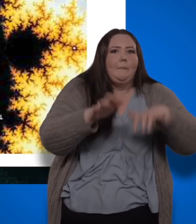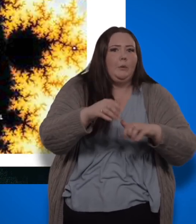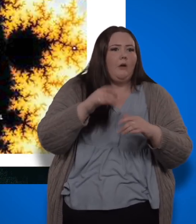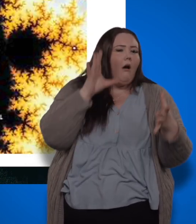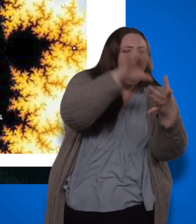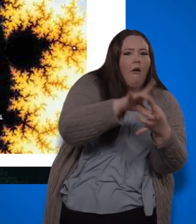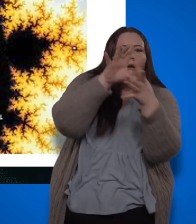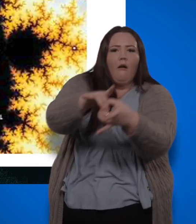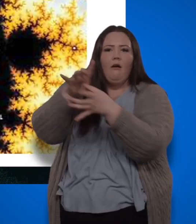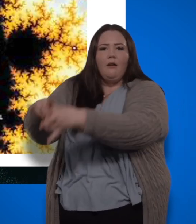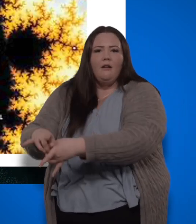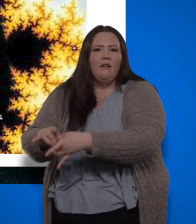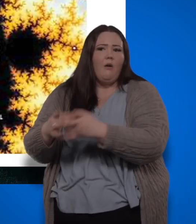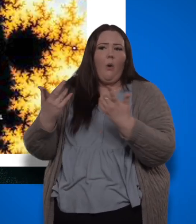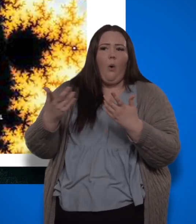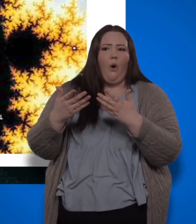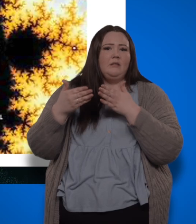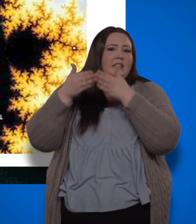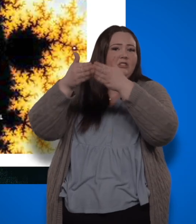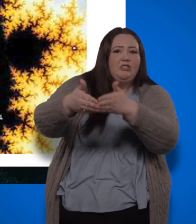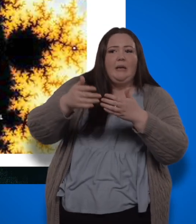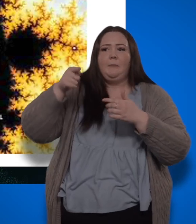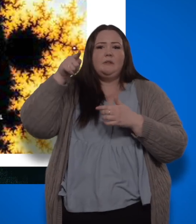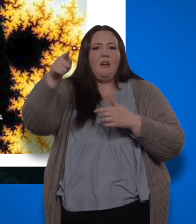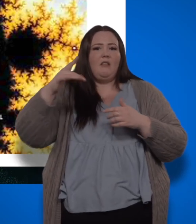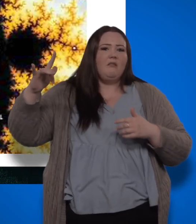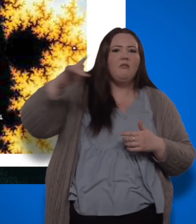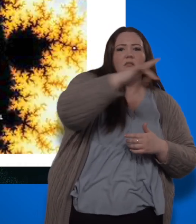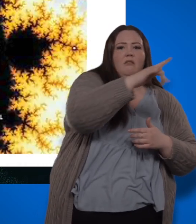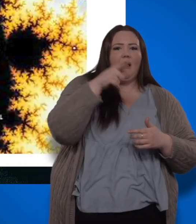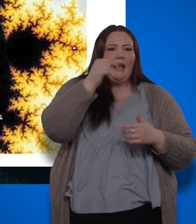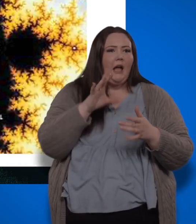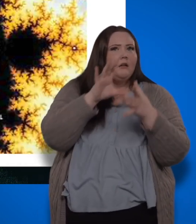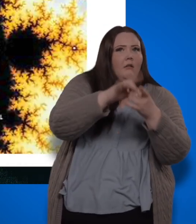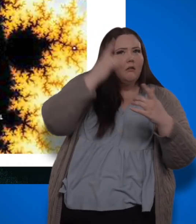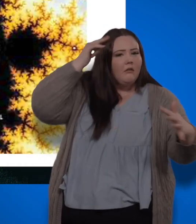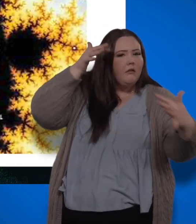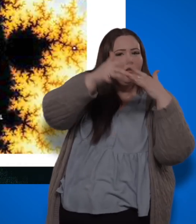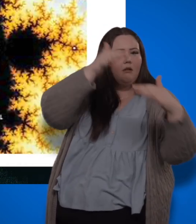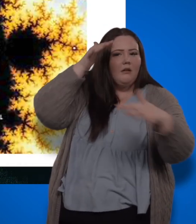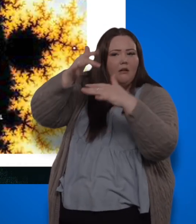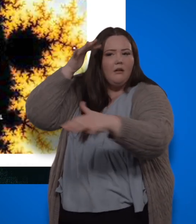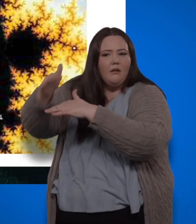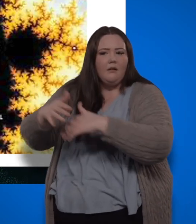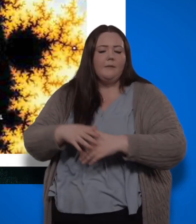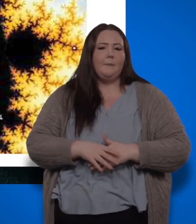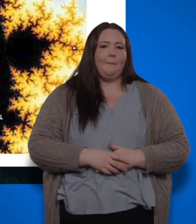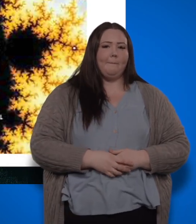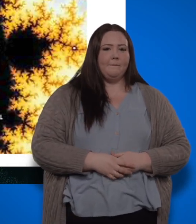are actually running the ships, if you know the culture novels, the spaceships. And